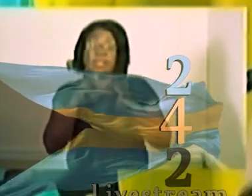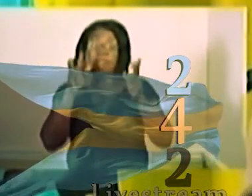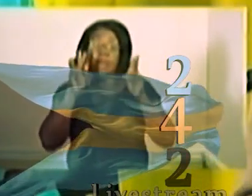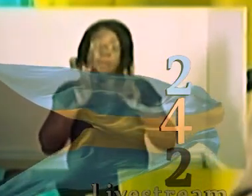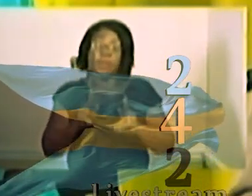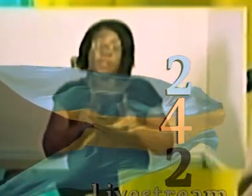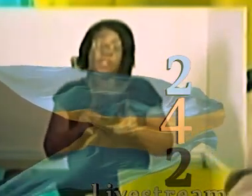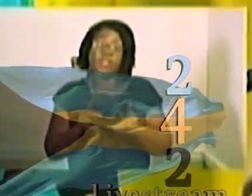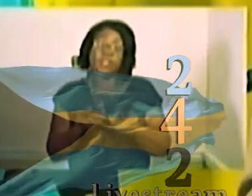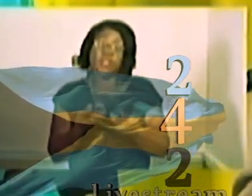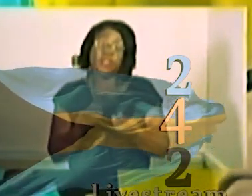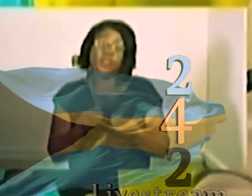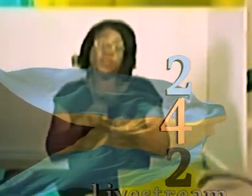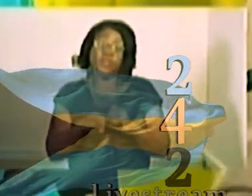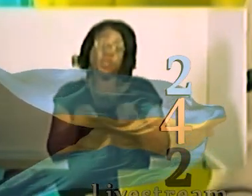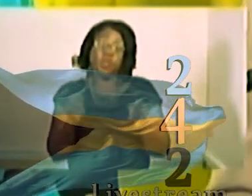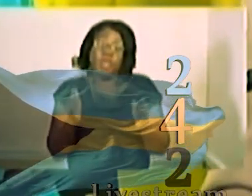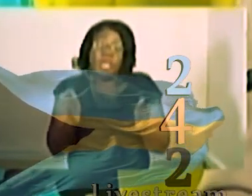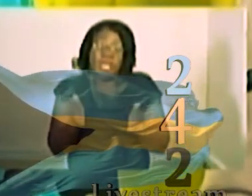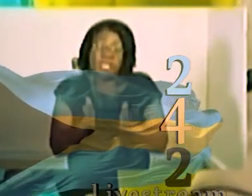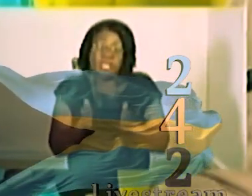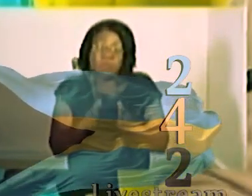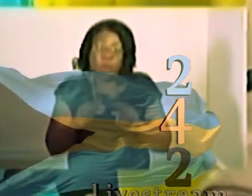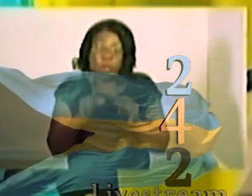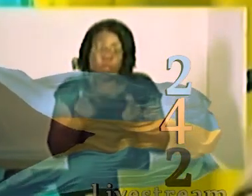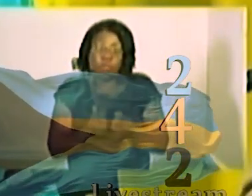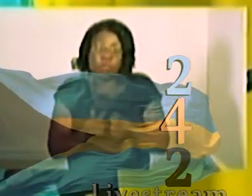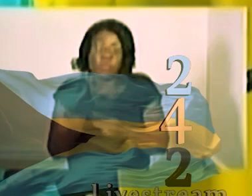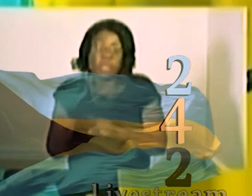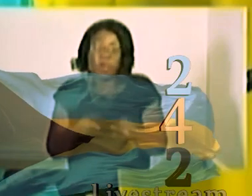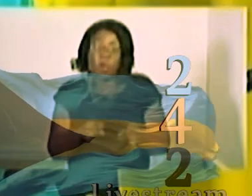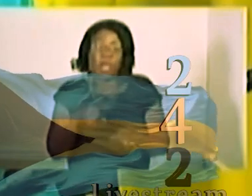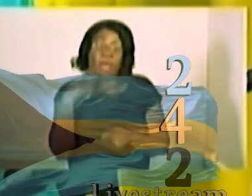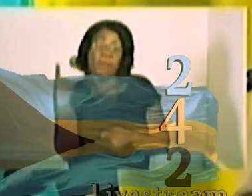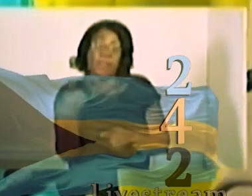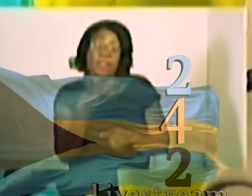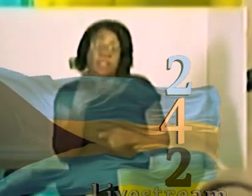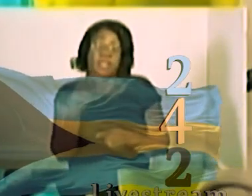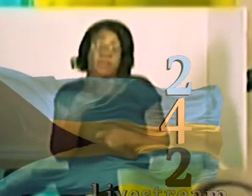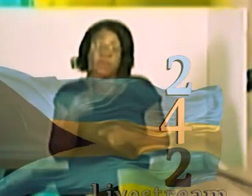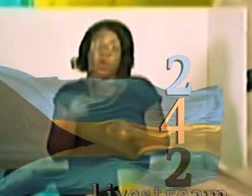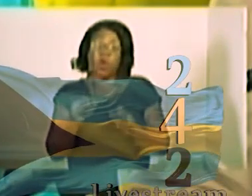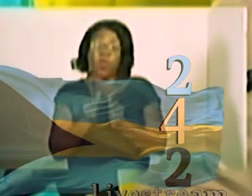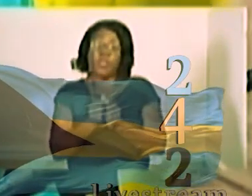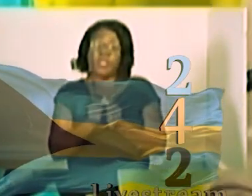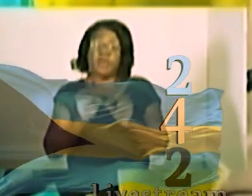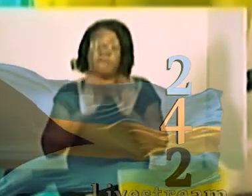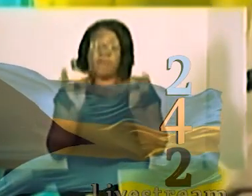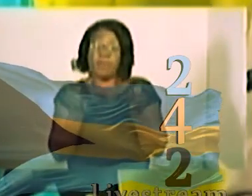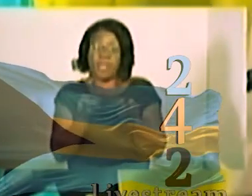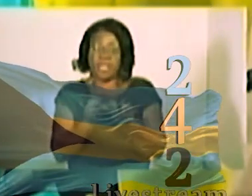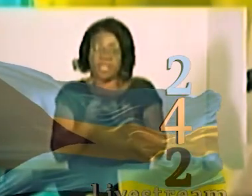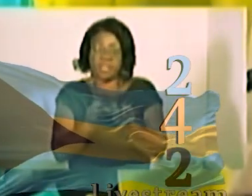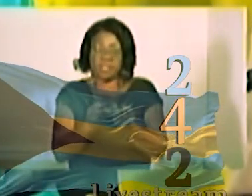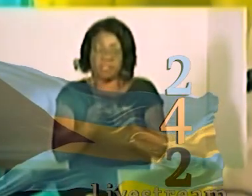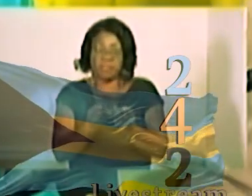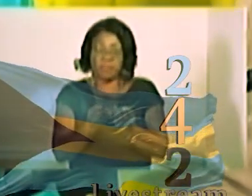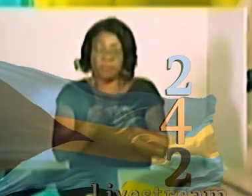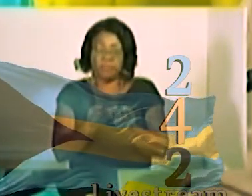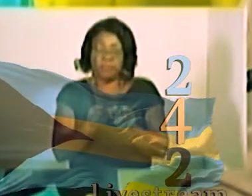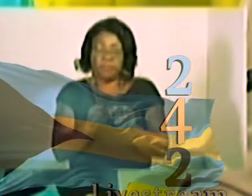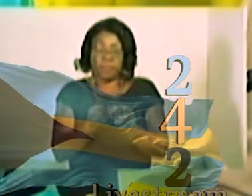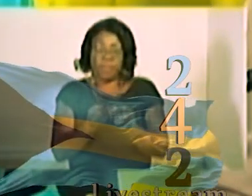do so in either in really small groups or as individuals. So the Prime Minister said you can do so with your families or you can do as